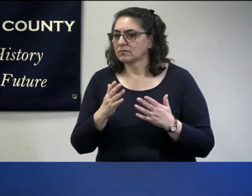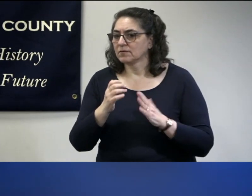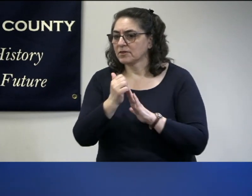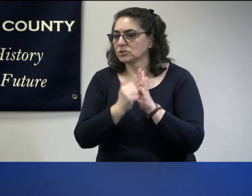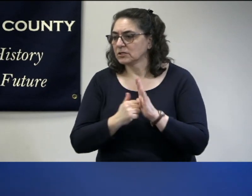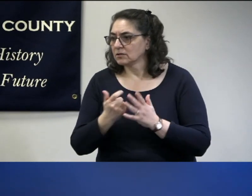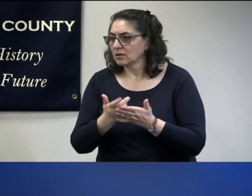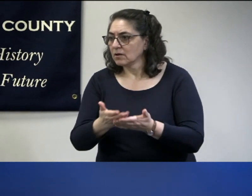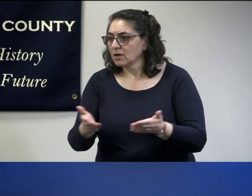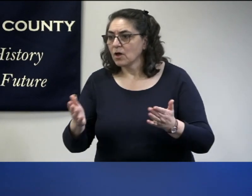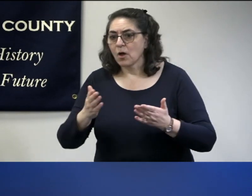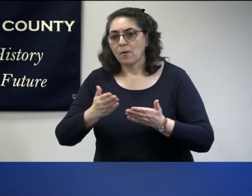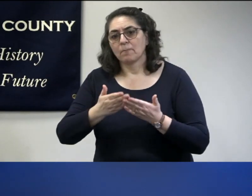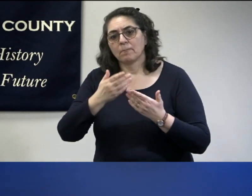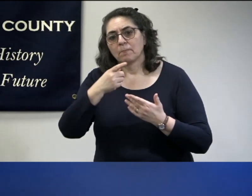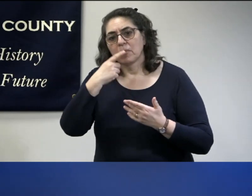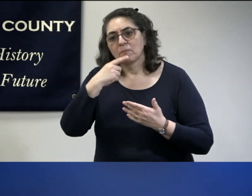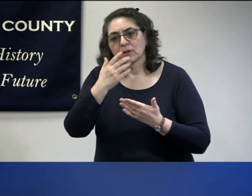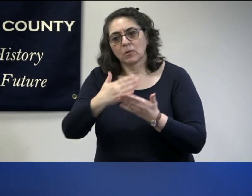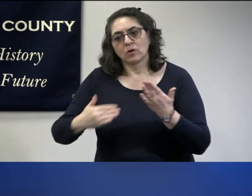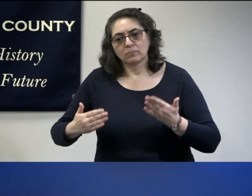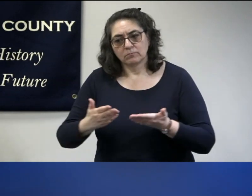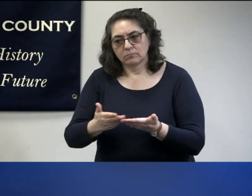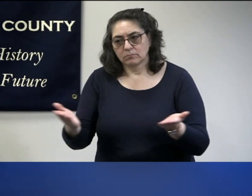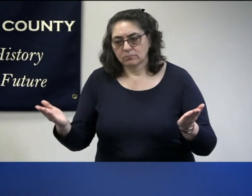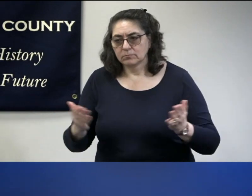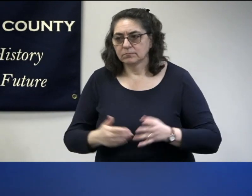Move it. Second.